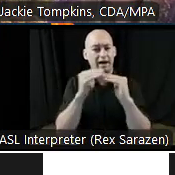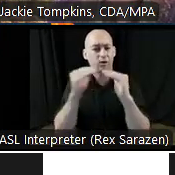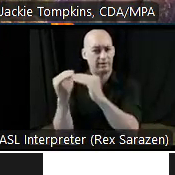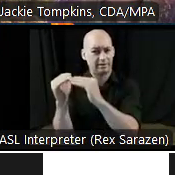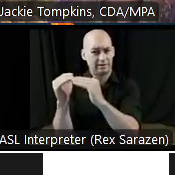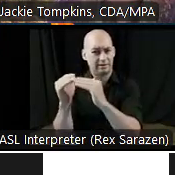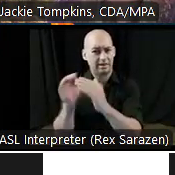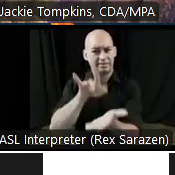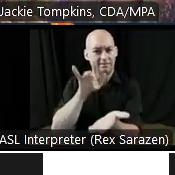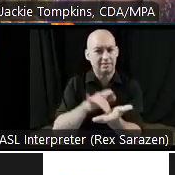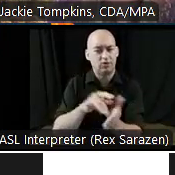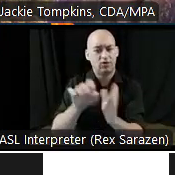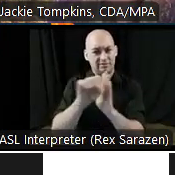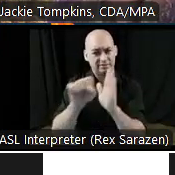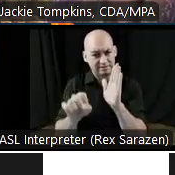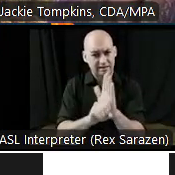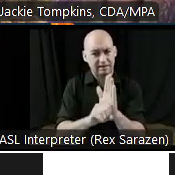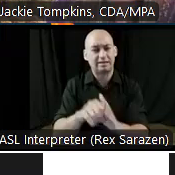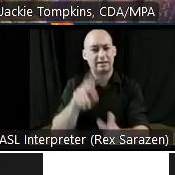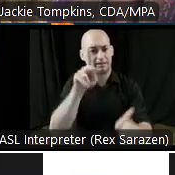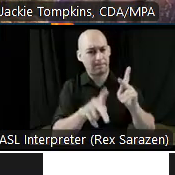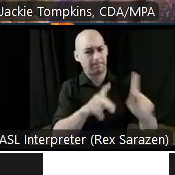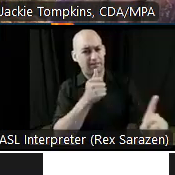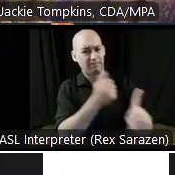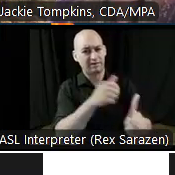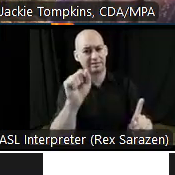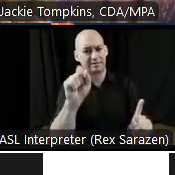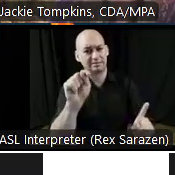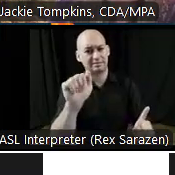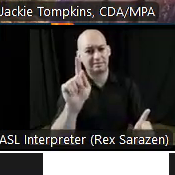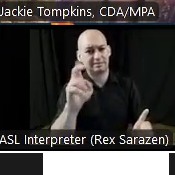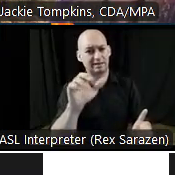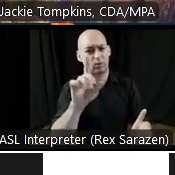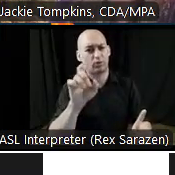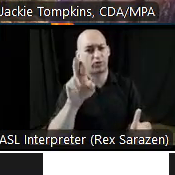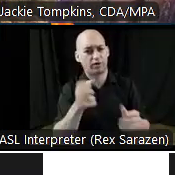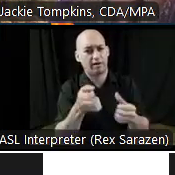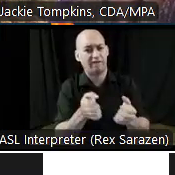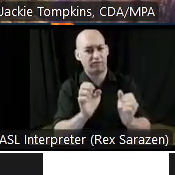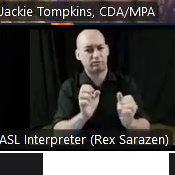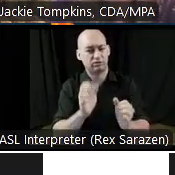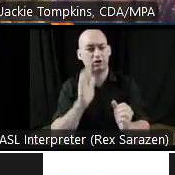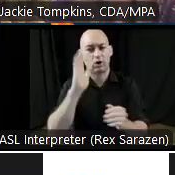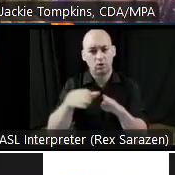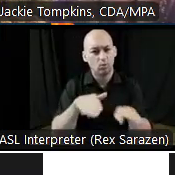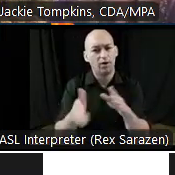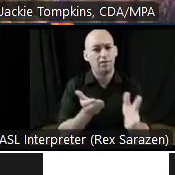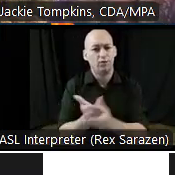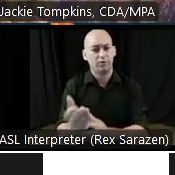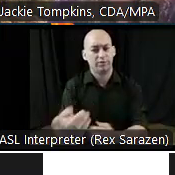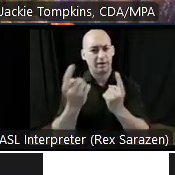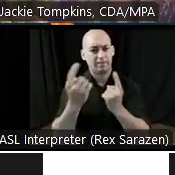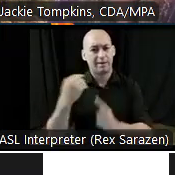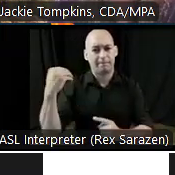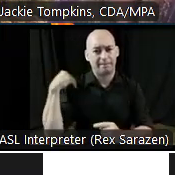and stakeholder efforts. I'll have some time on the agenda where I will walk through our upcoming Master Plan for Aging Day